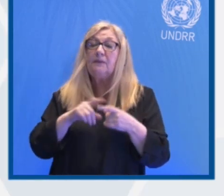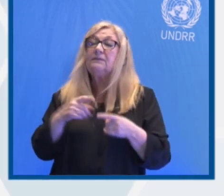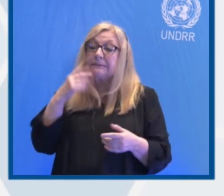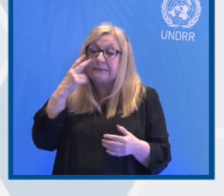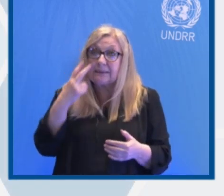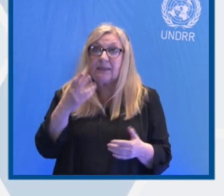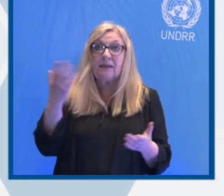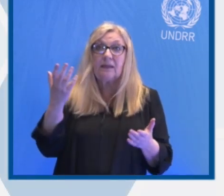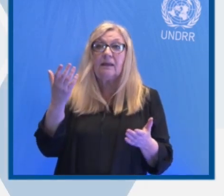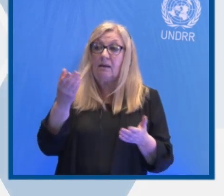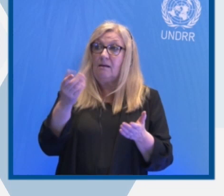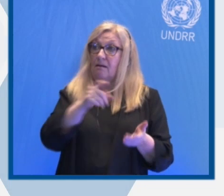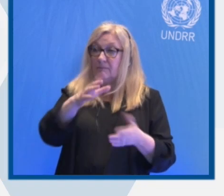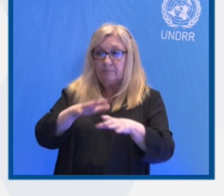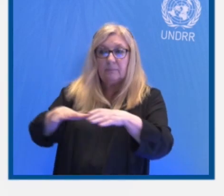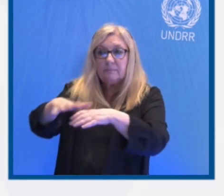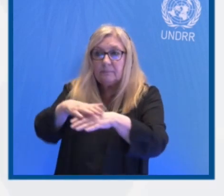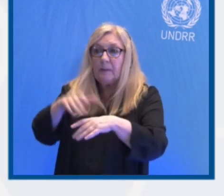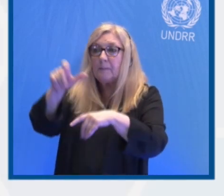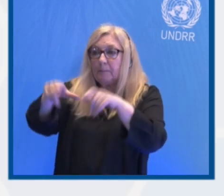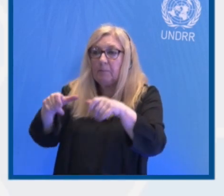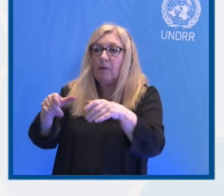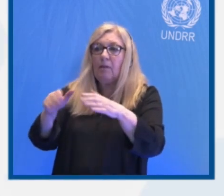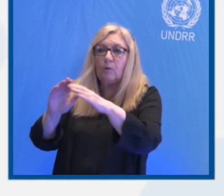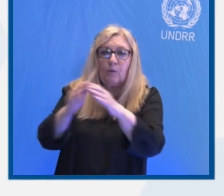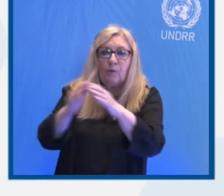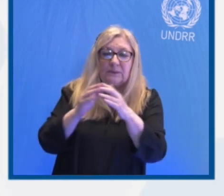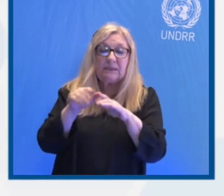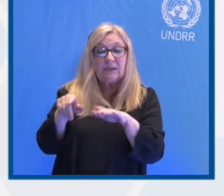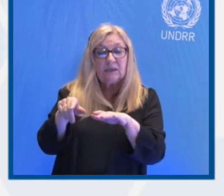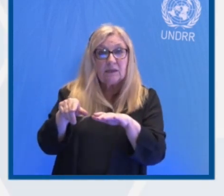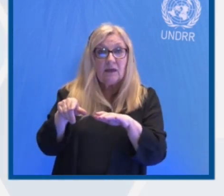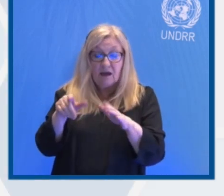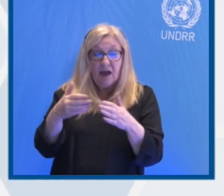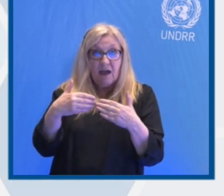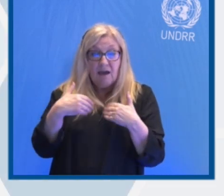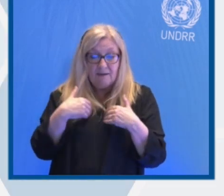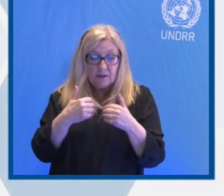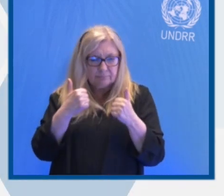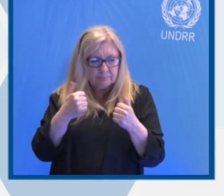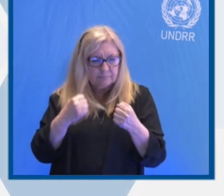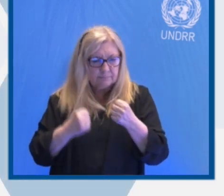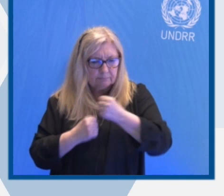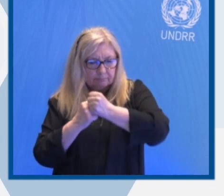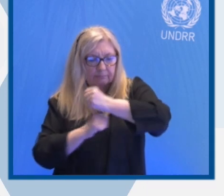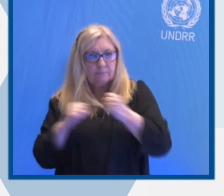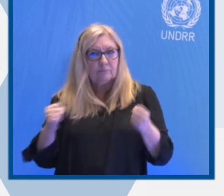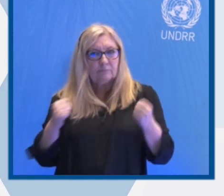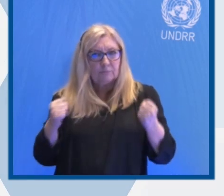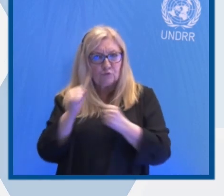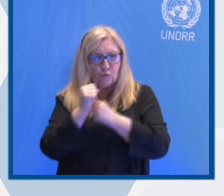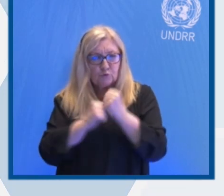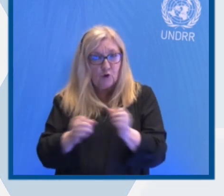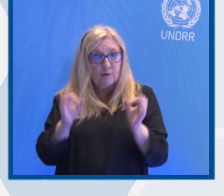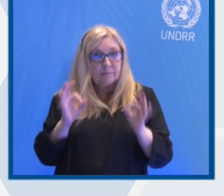is felt by communities when sound, resilient infrastructure is built, and it's felt when the disaster